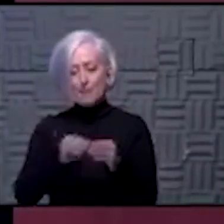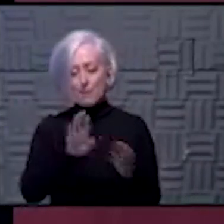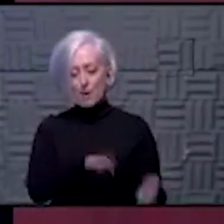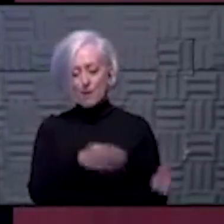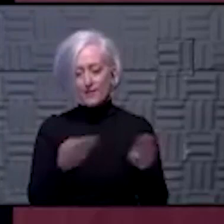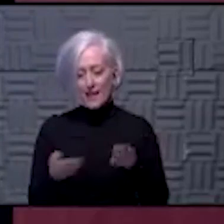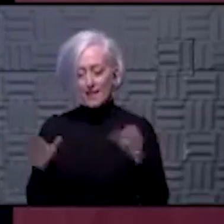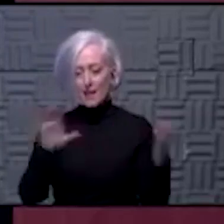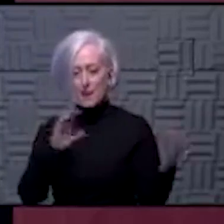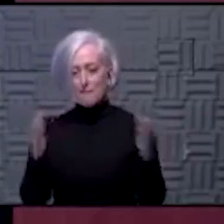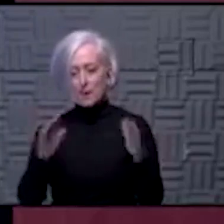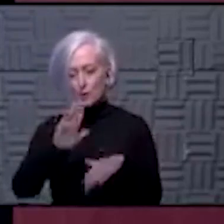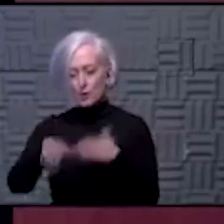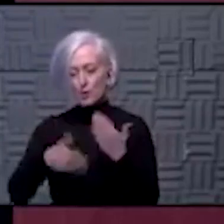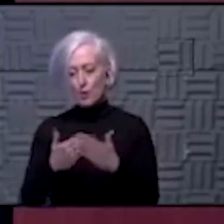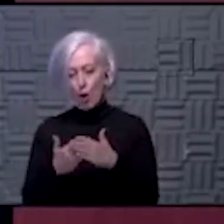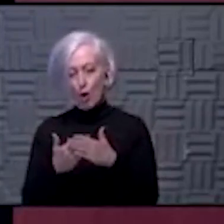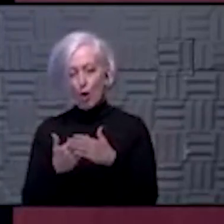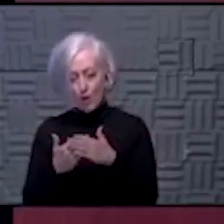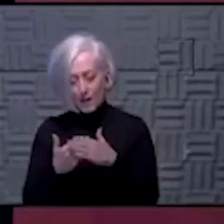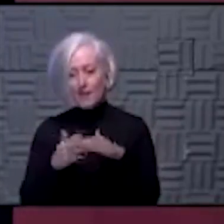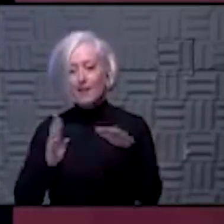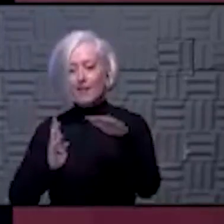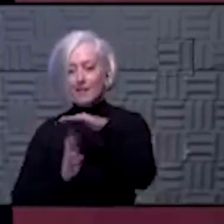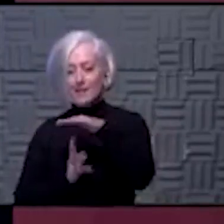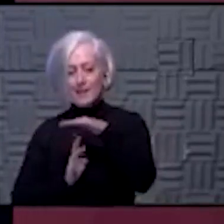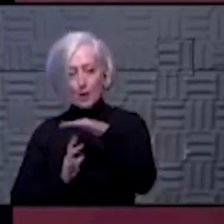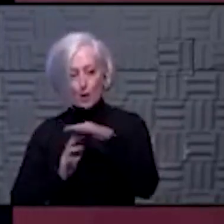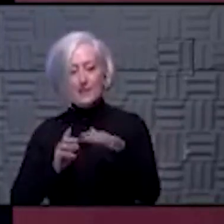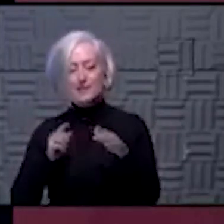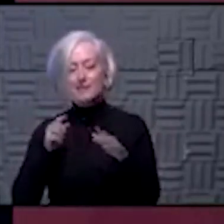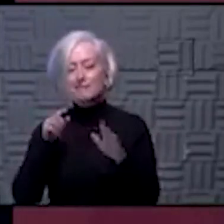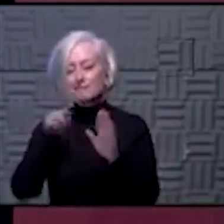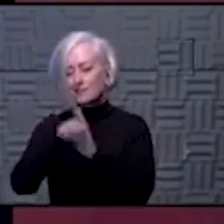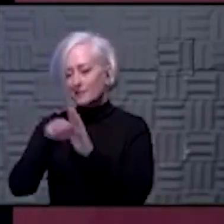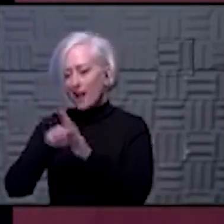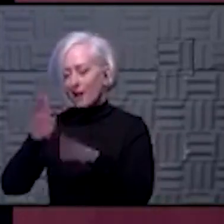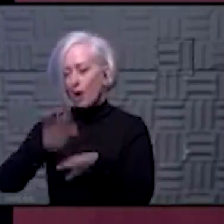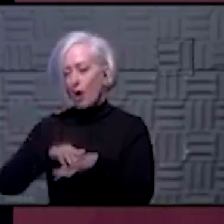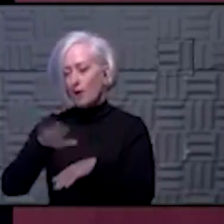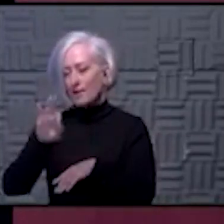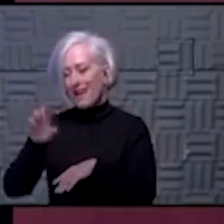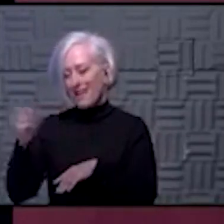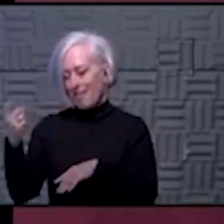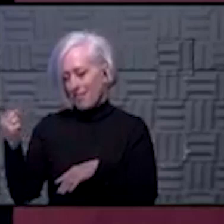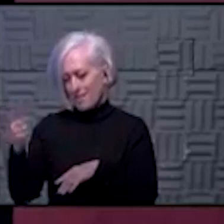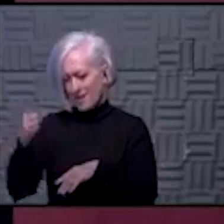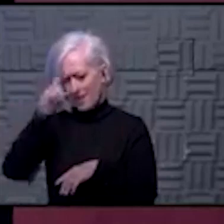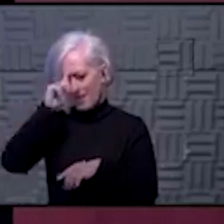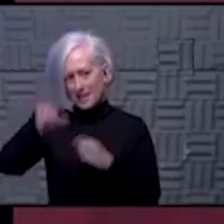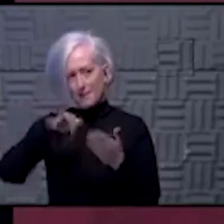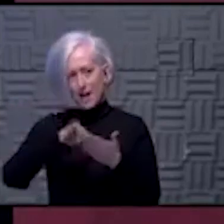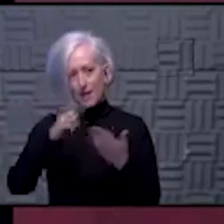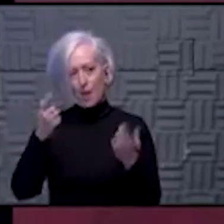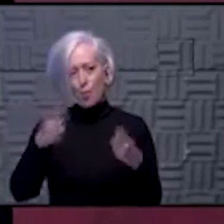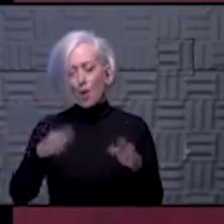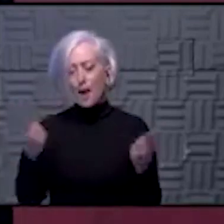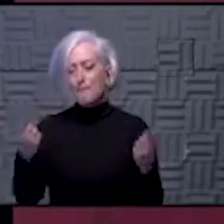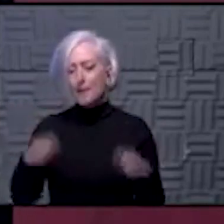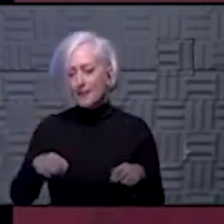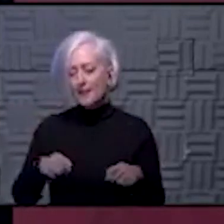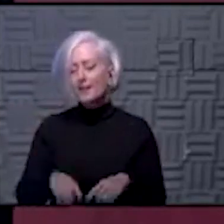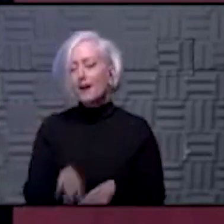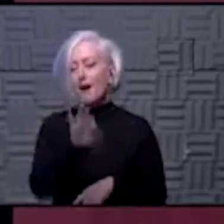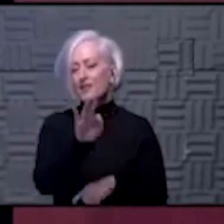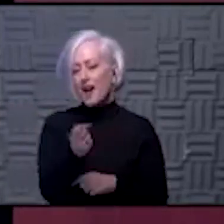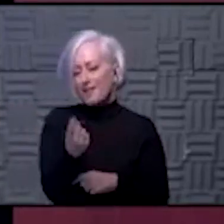COVID-19 as we did from all the terrorist attacks on 9/11. And I think about that. I think about what happened on 9/11. And when you left that